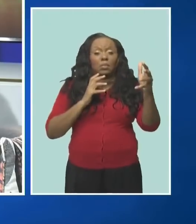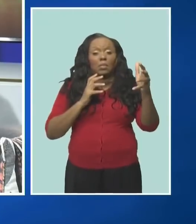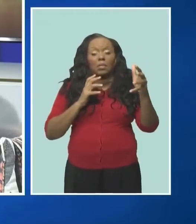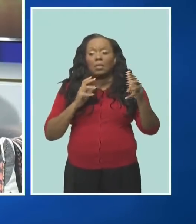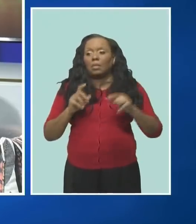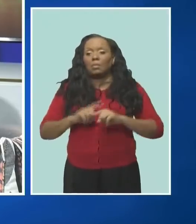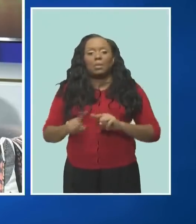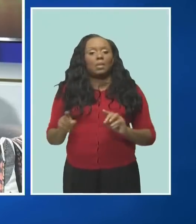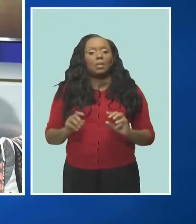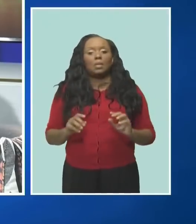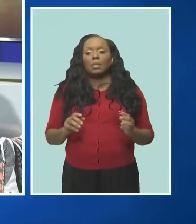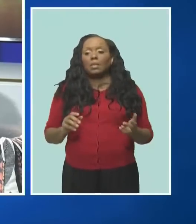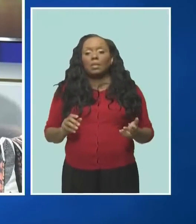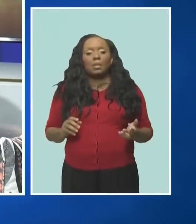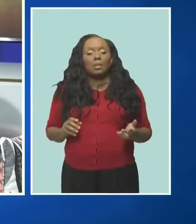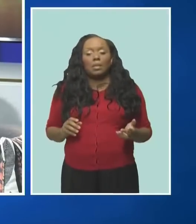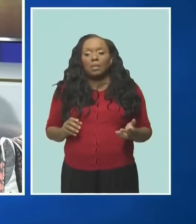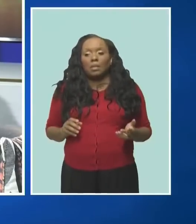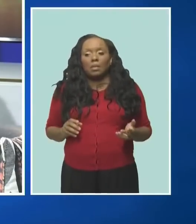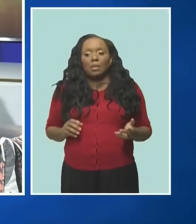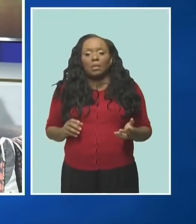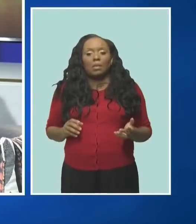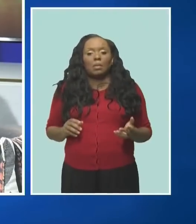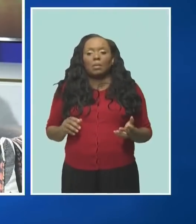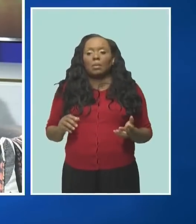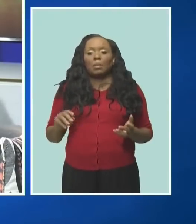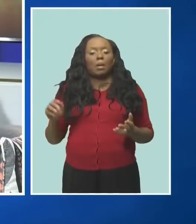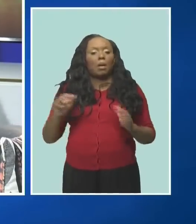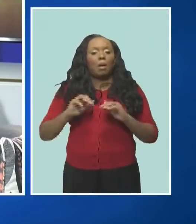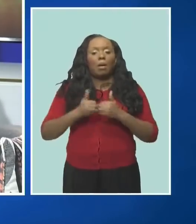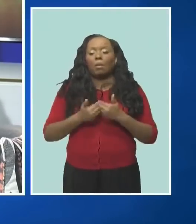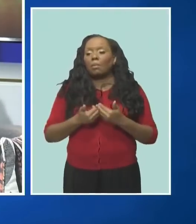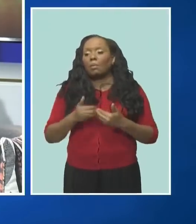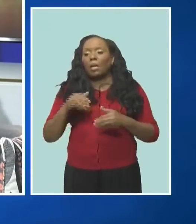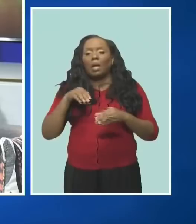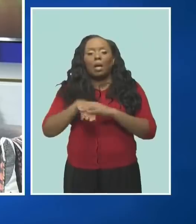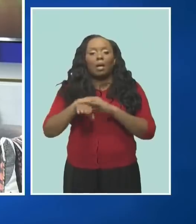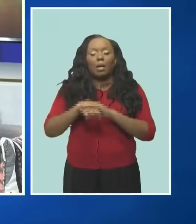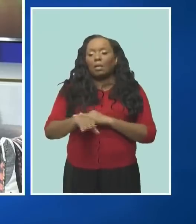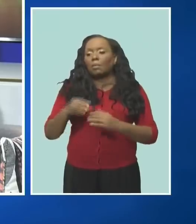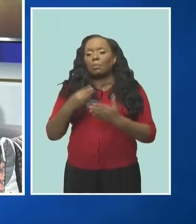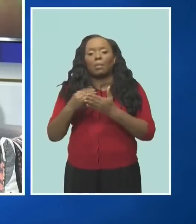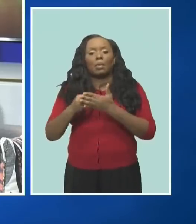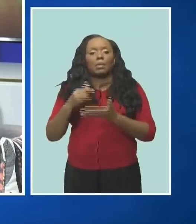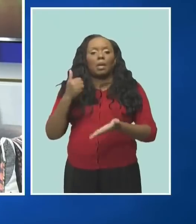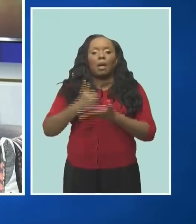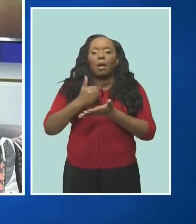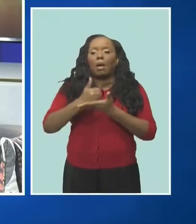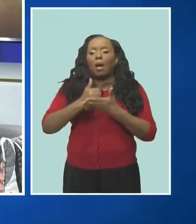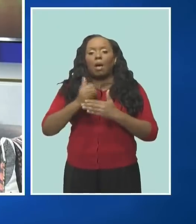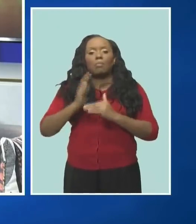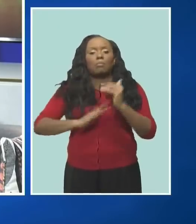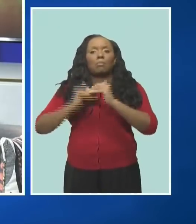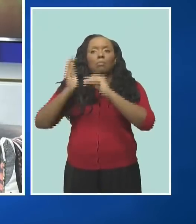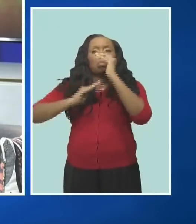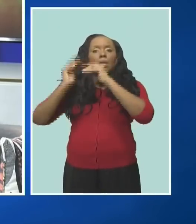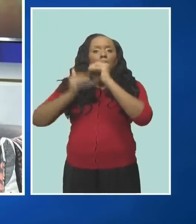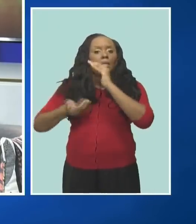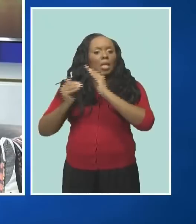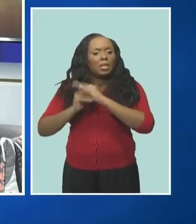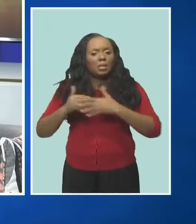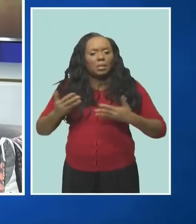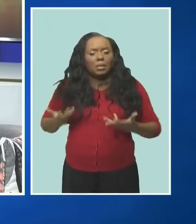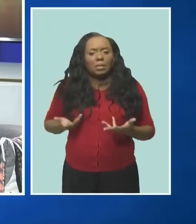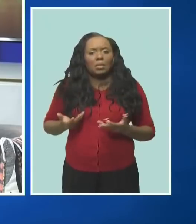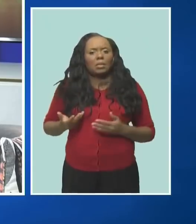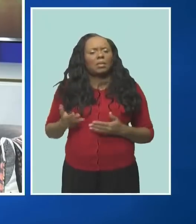damage funds to call upon to help us rebuild. So there was a sense of, I would